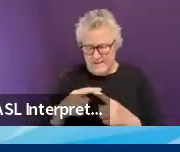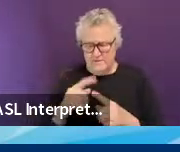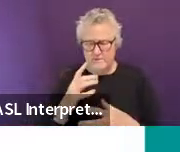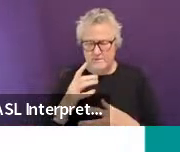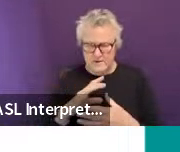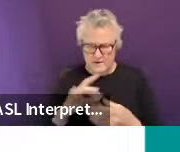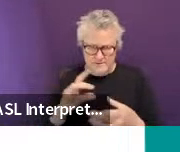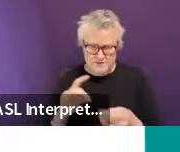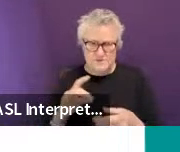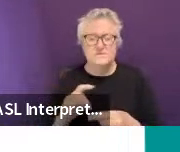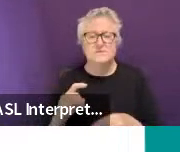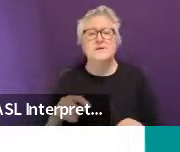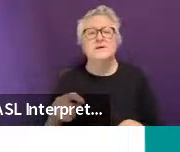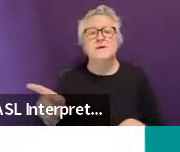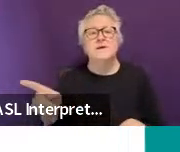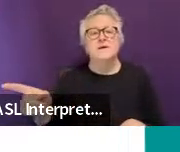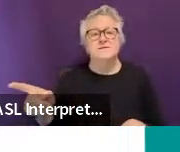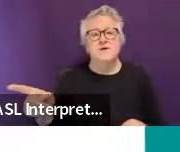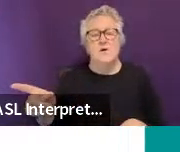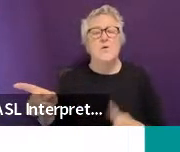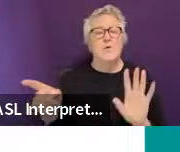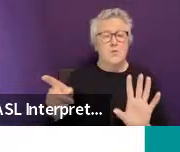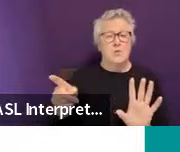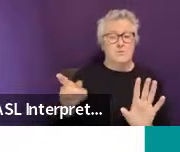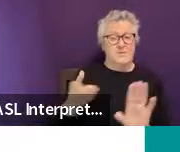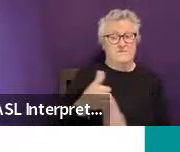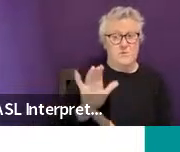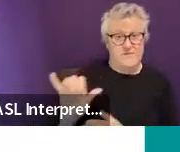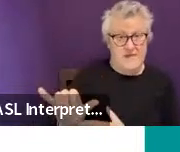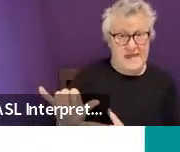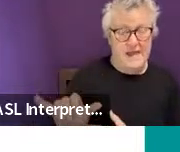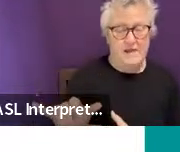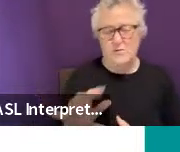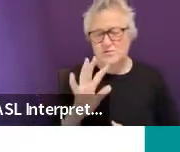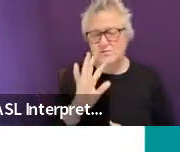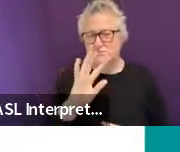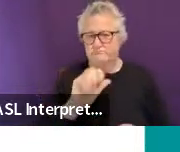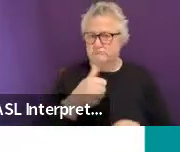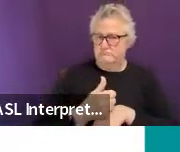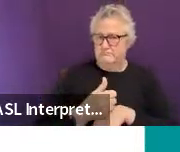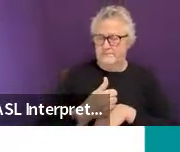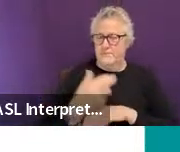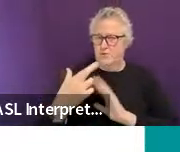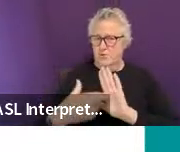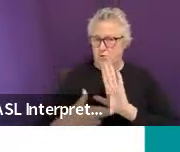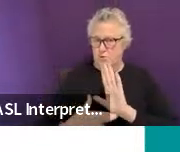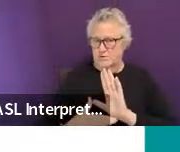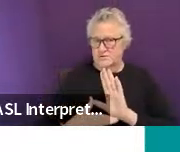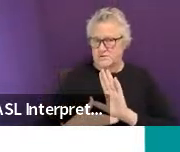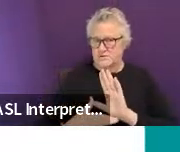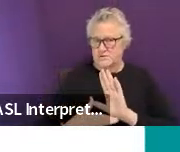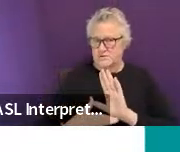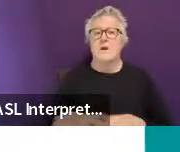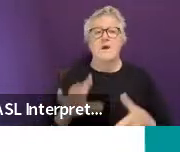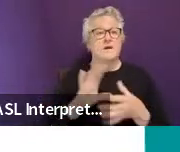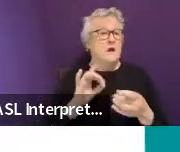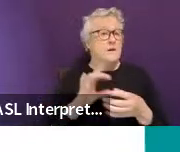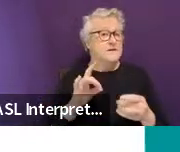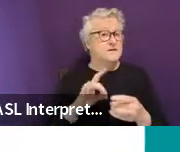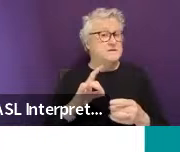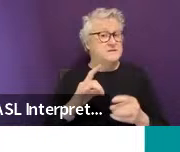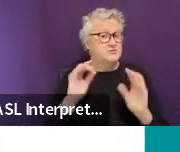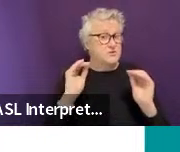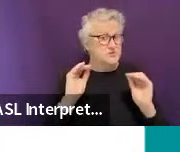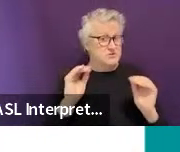through a few ground rules for that engagement, and we'll get started with that. So comment instructions. To make a